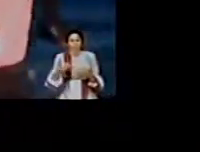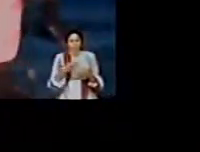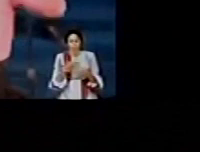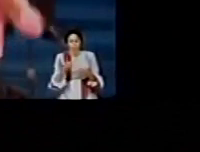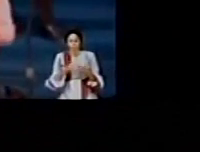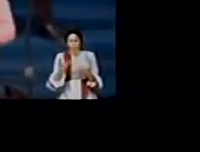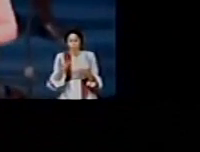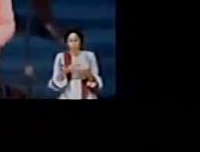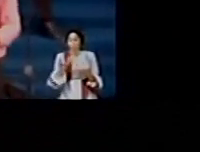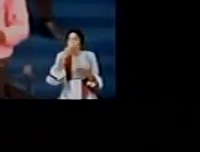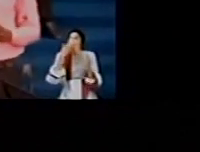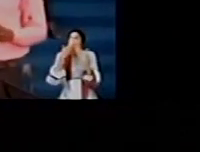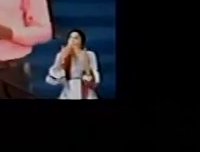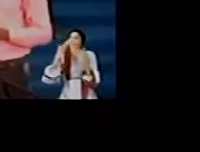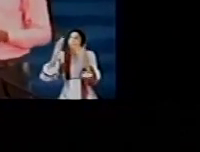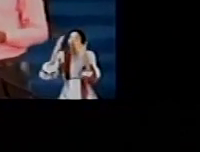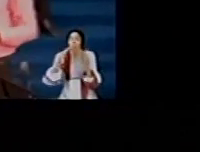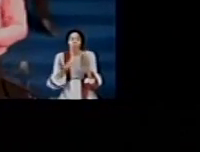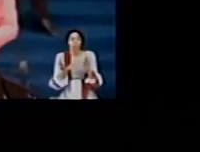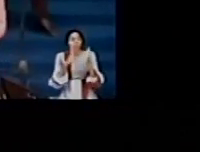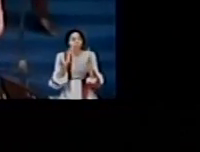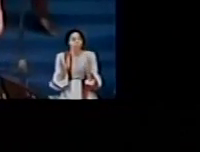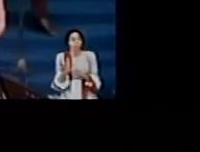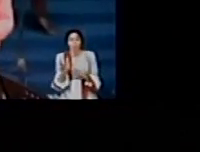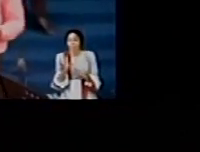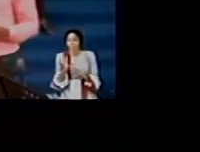Thank you, Jesus.